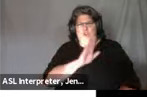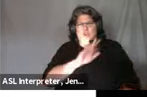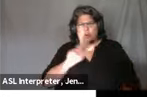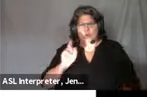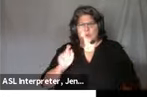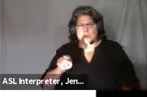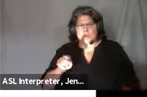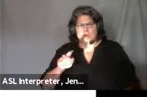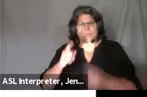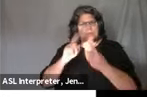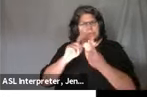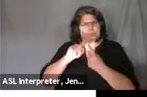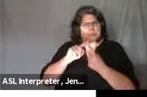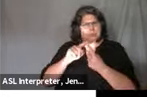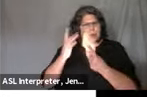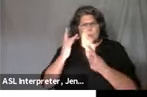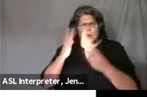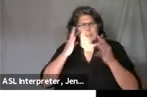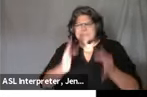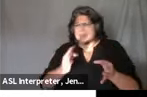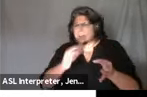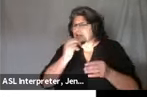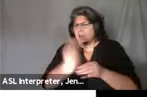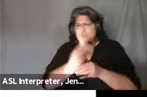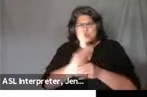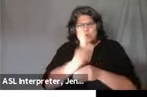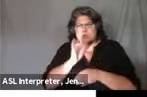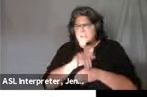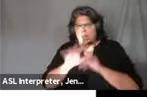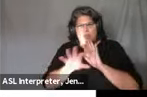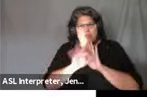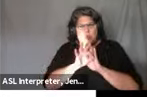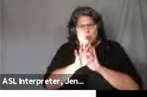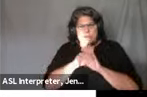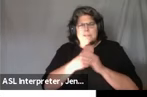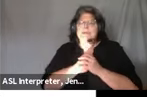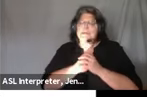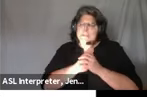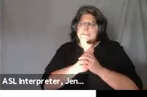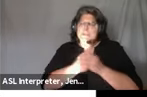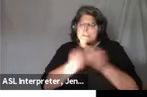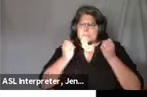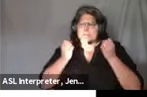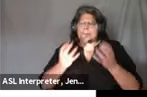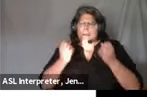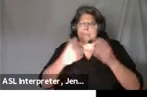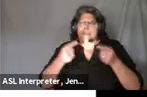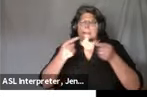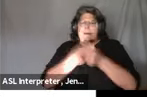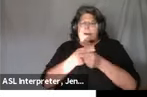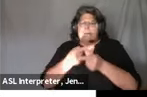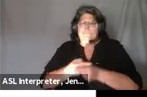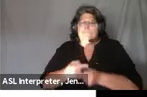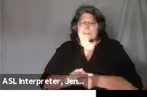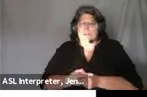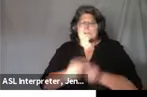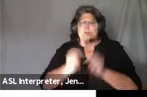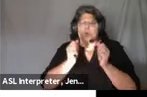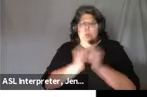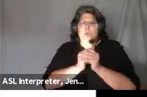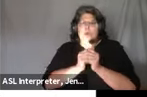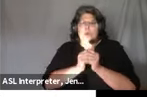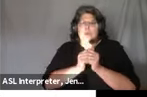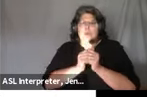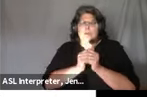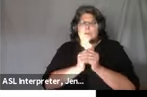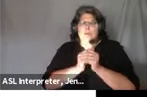why was this alternative eliminated? There were substantial conflicts with existing